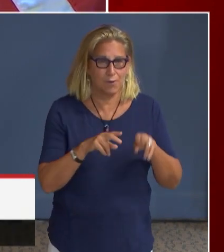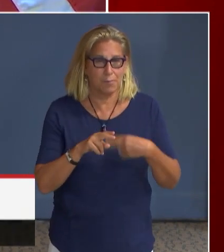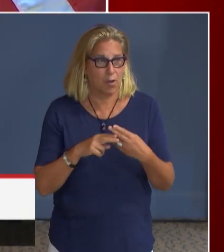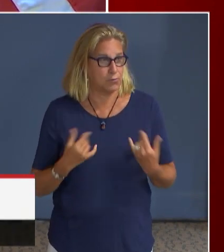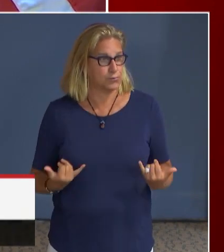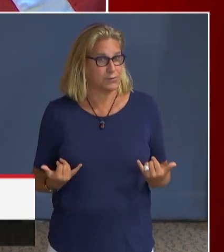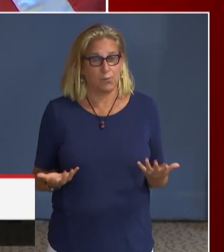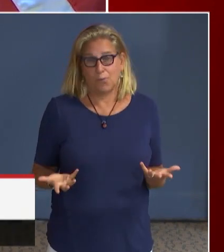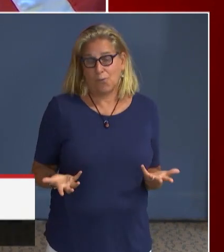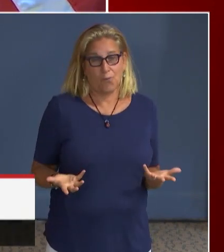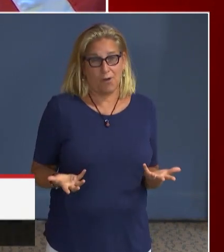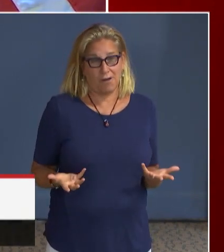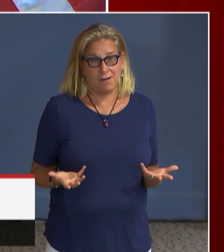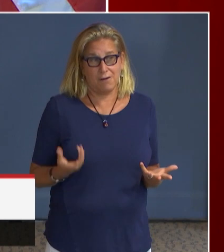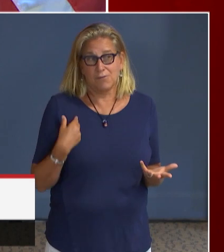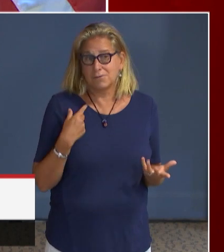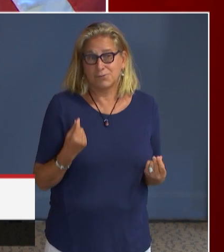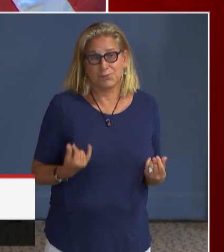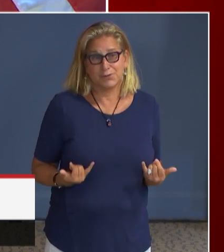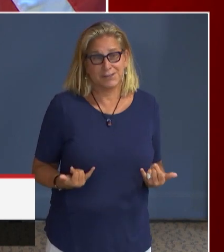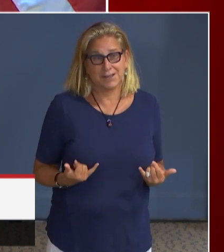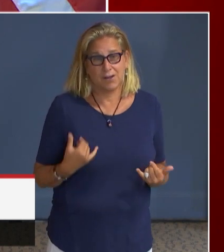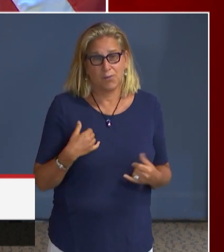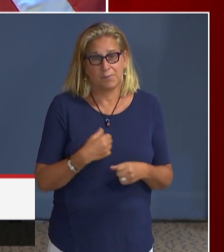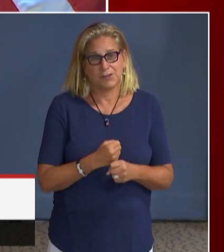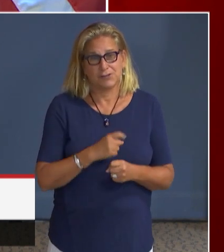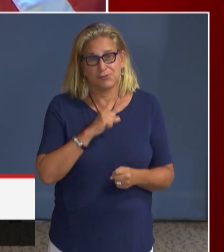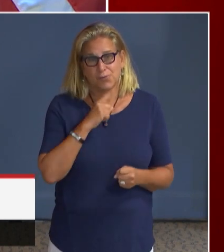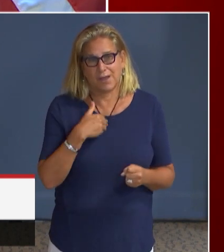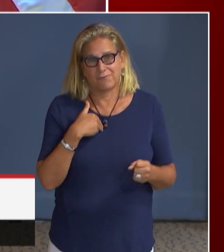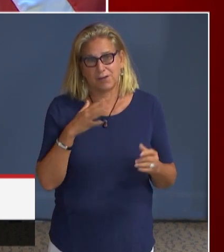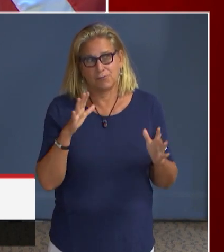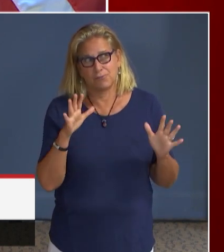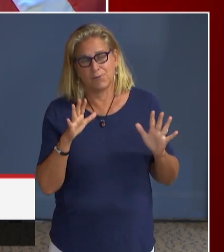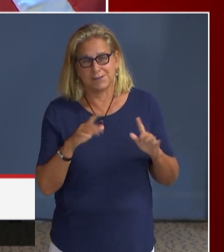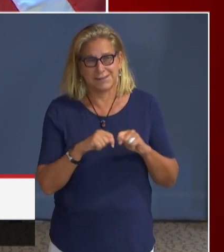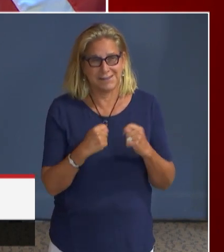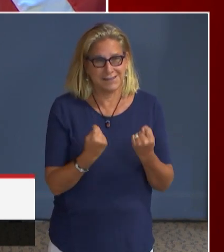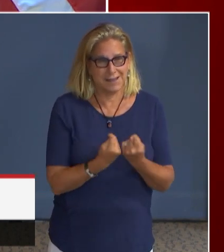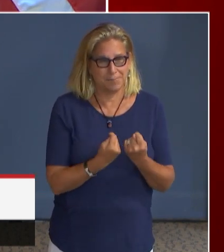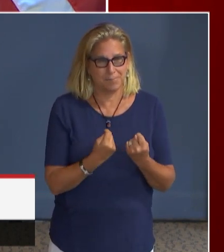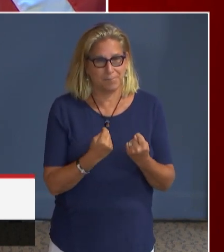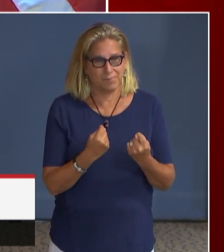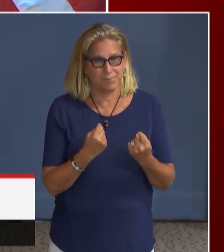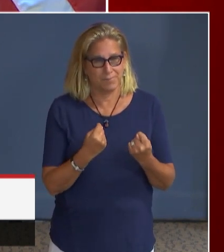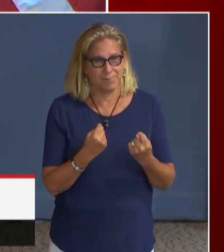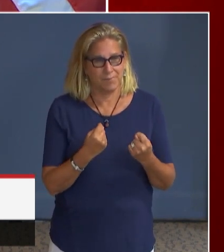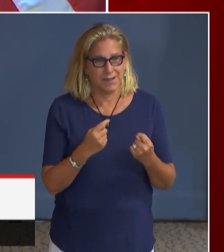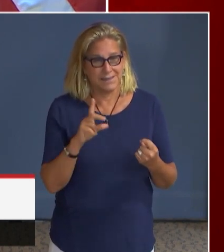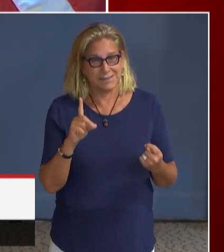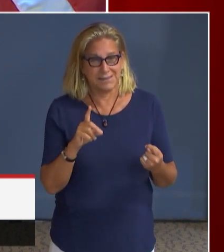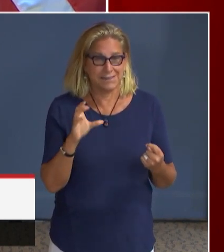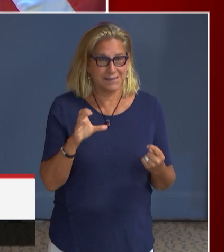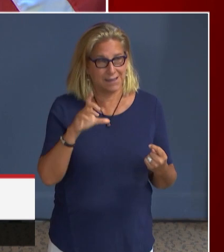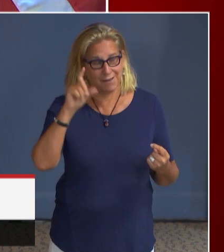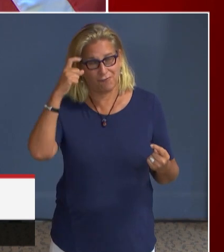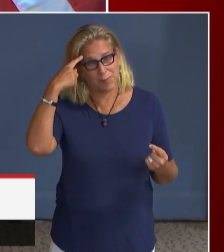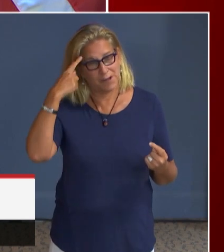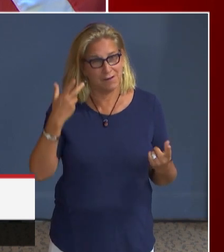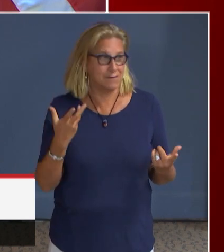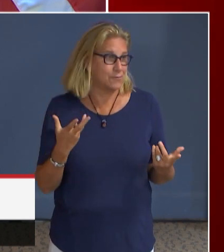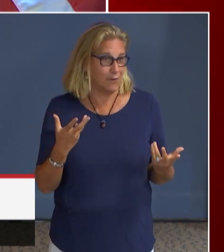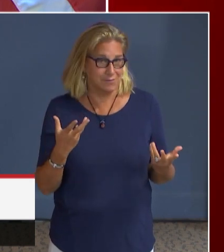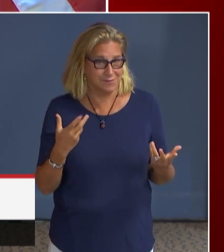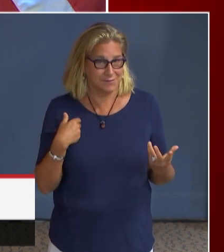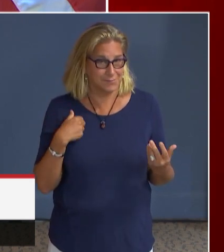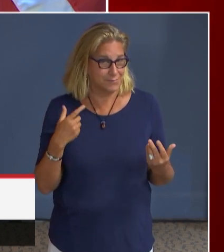are doing to make sure we have great teammates here on Team DC Government. I am joined today by the Director